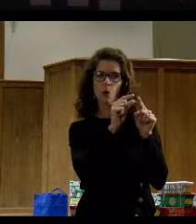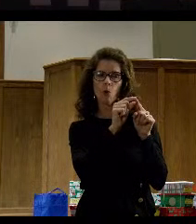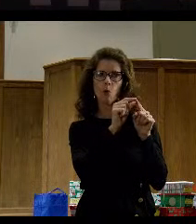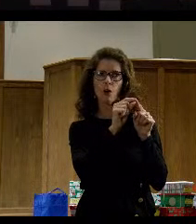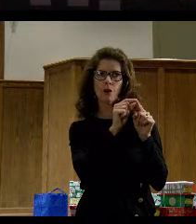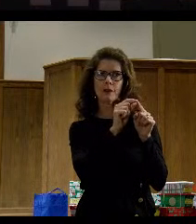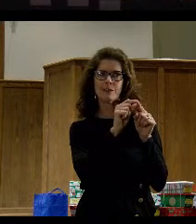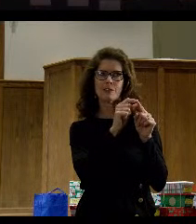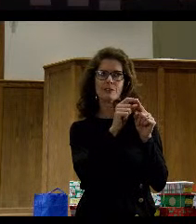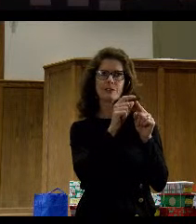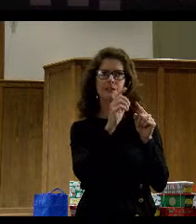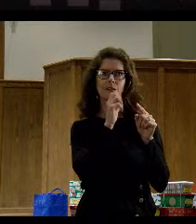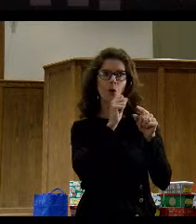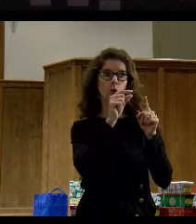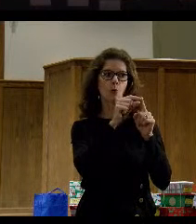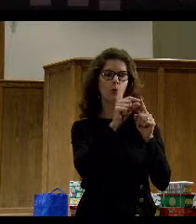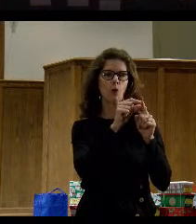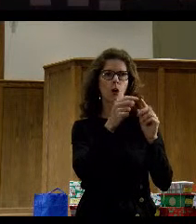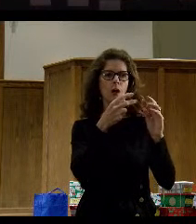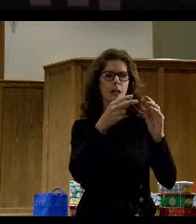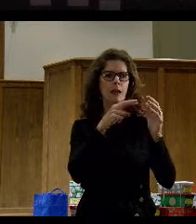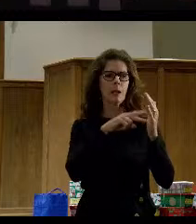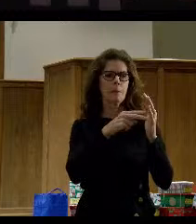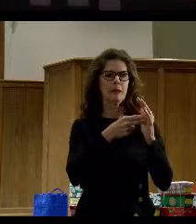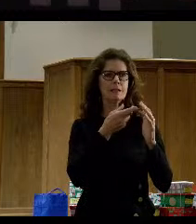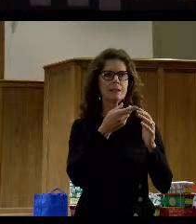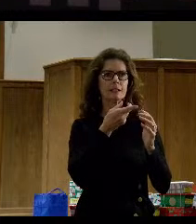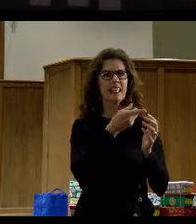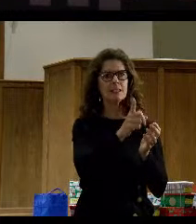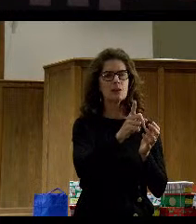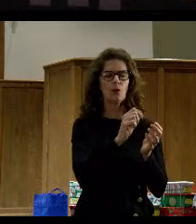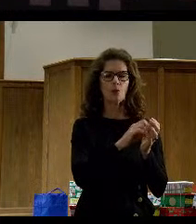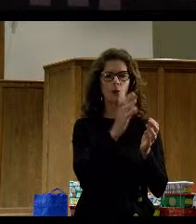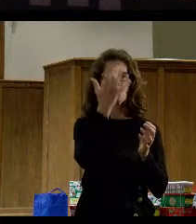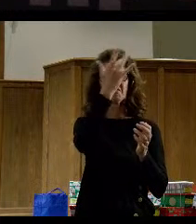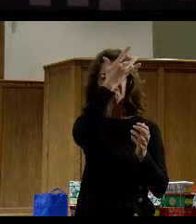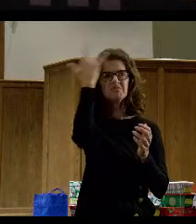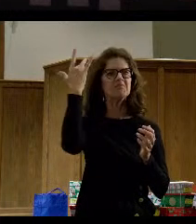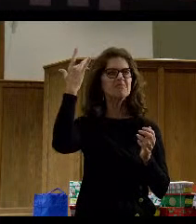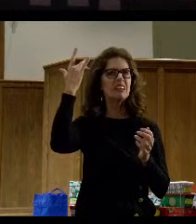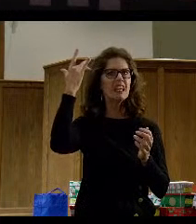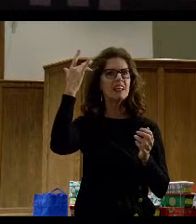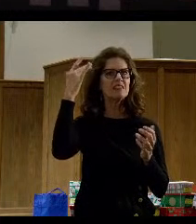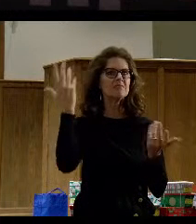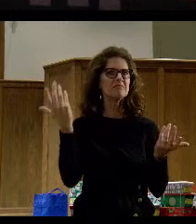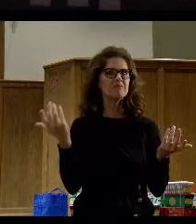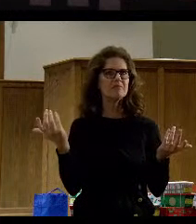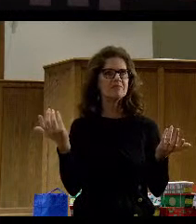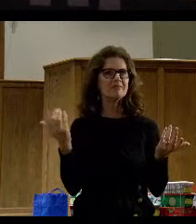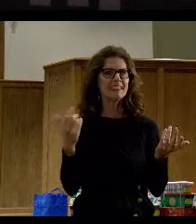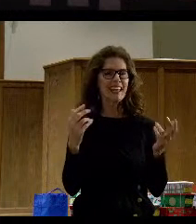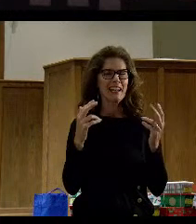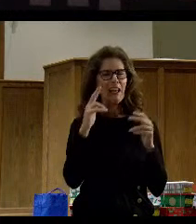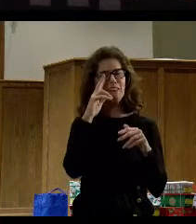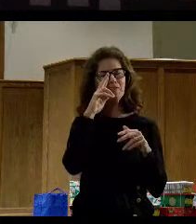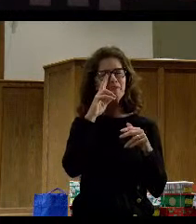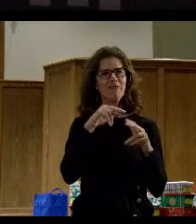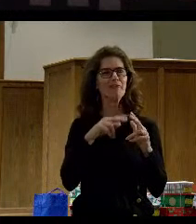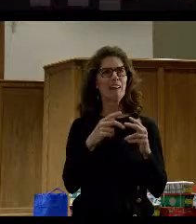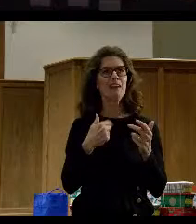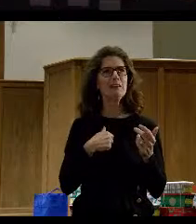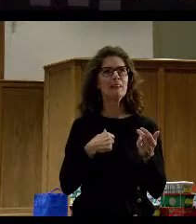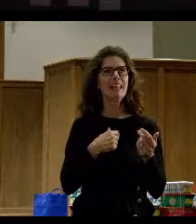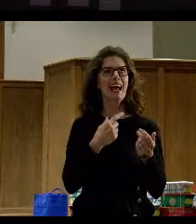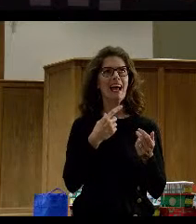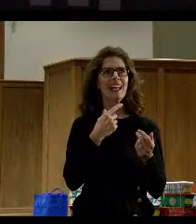first century insult, and it meant empty head. I don't know why this is kind of funny to me, because I can picture elementary kids